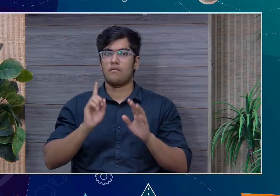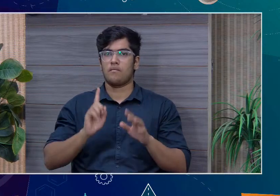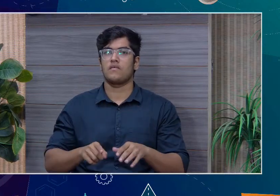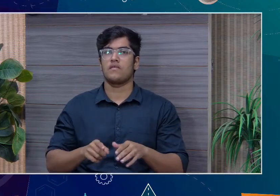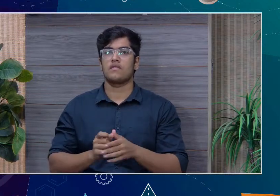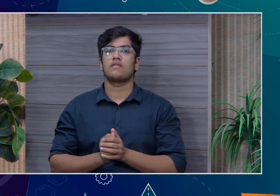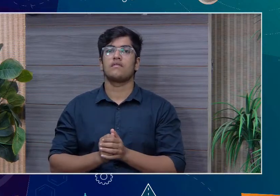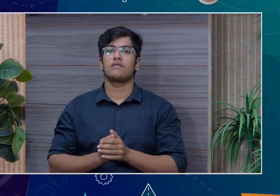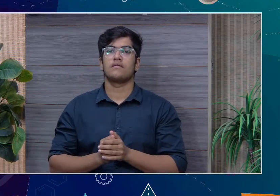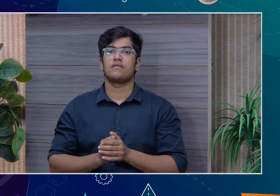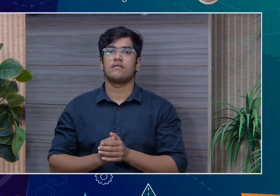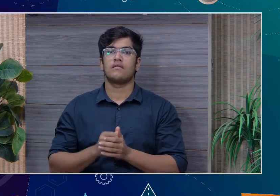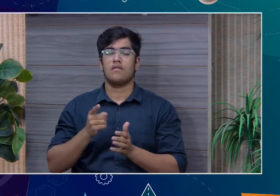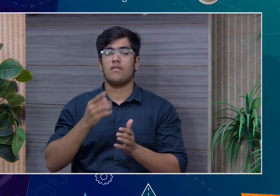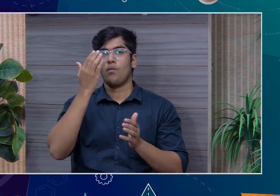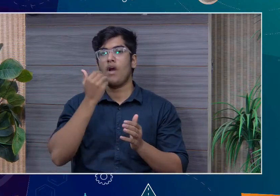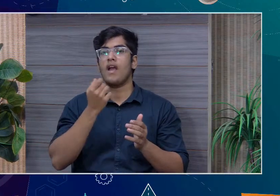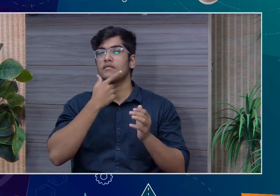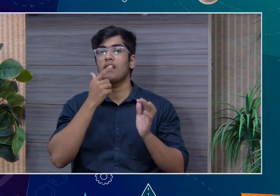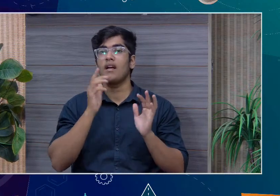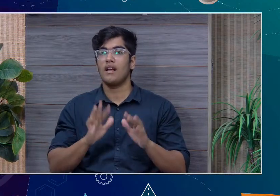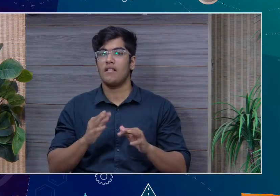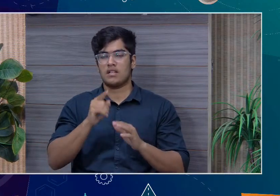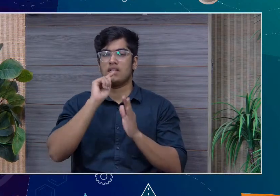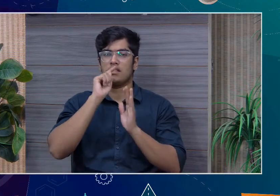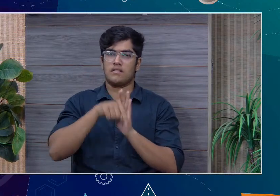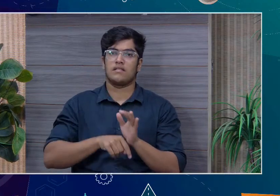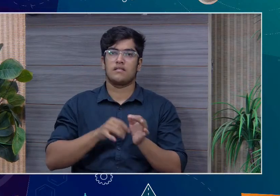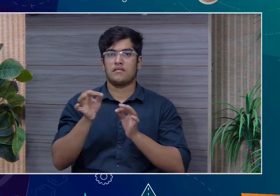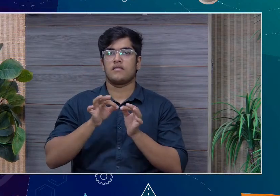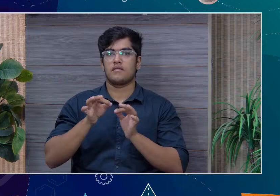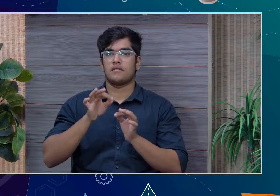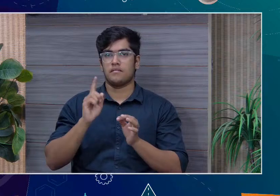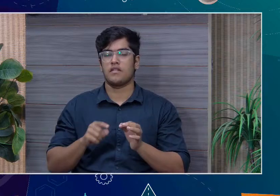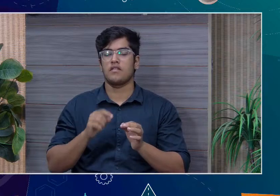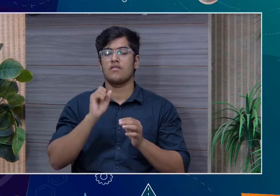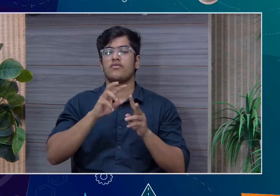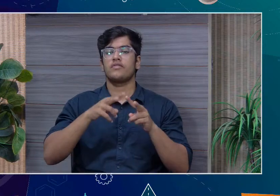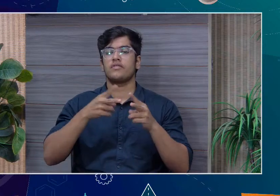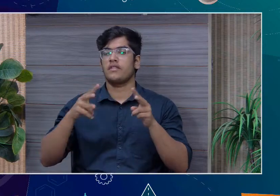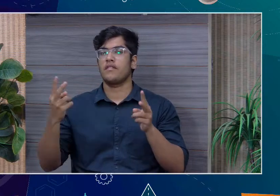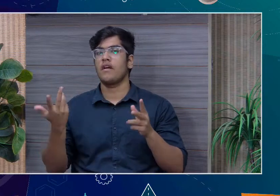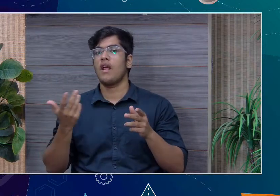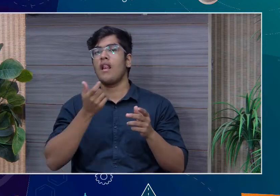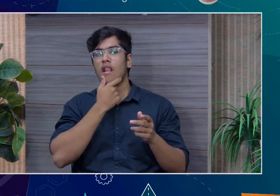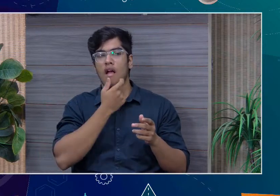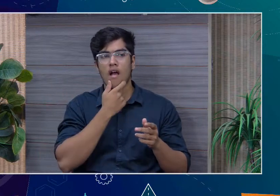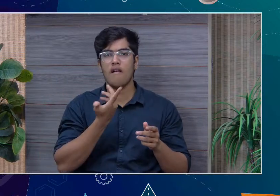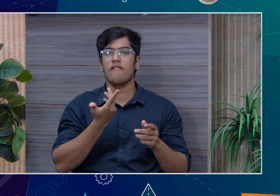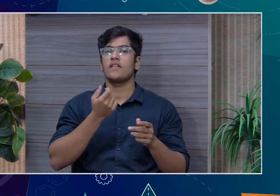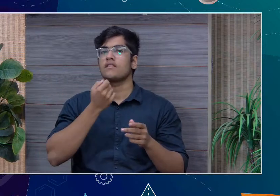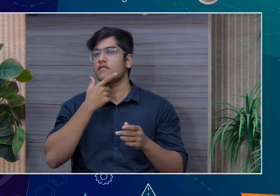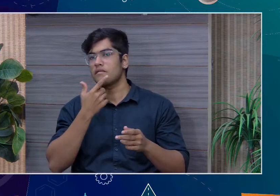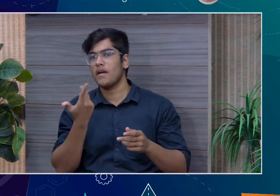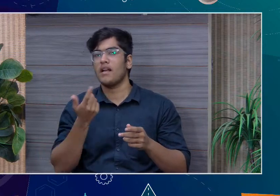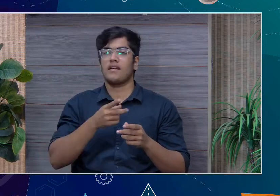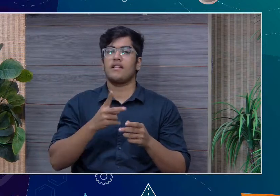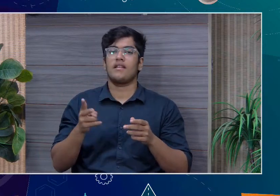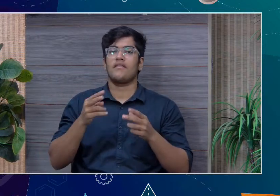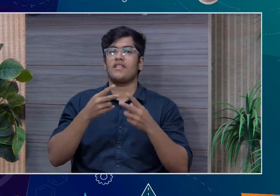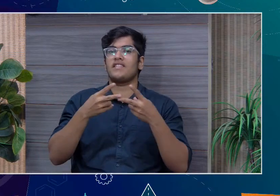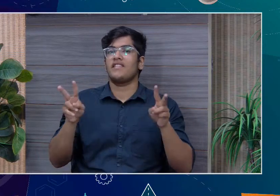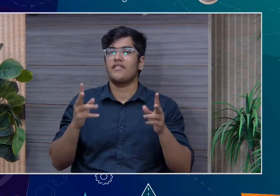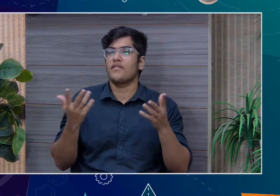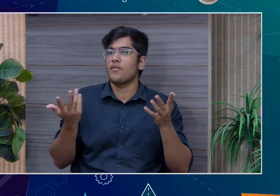explanation that why there was a smile and what is the difference between a smile and a laughter. So that the children